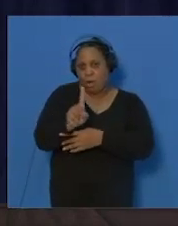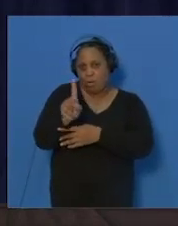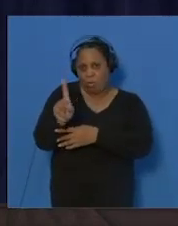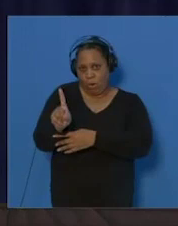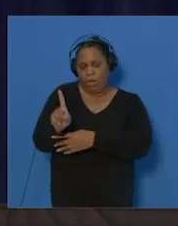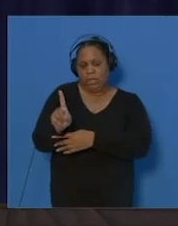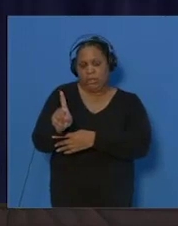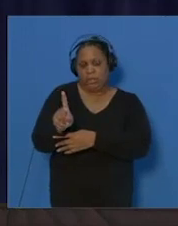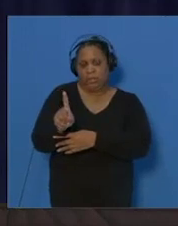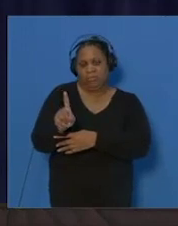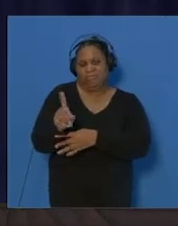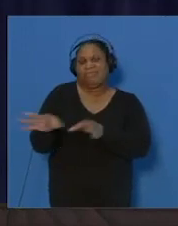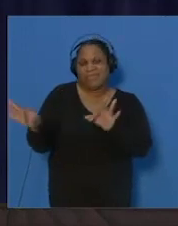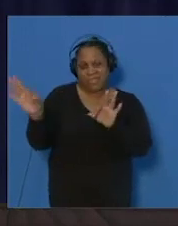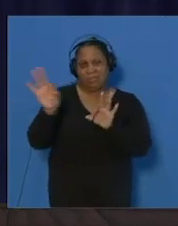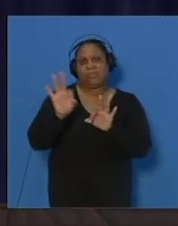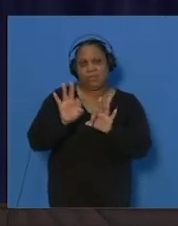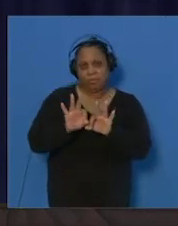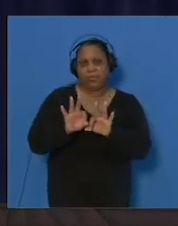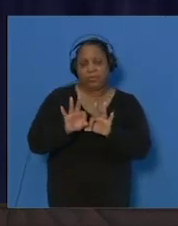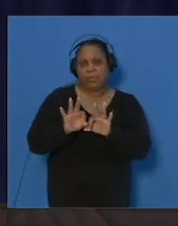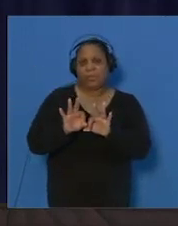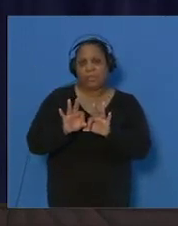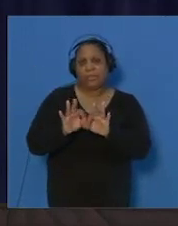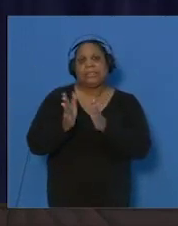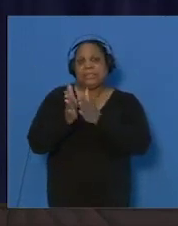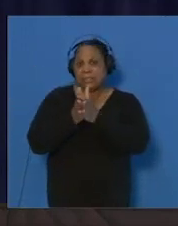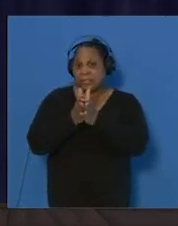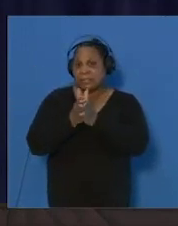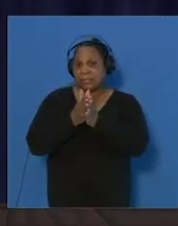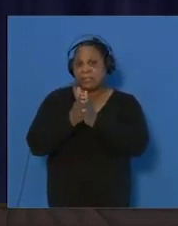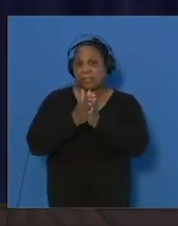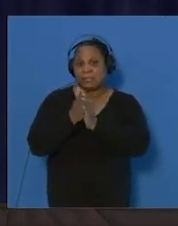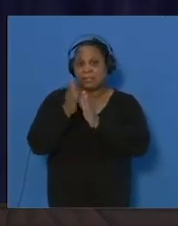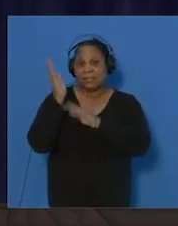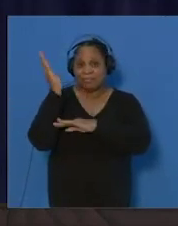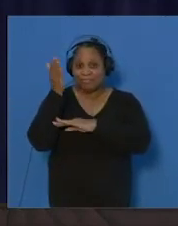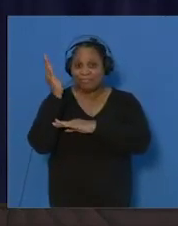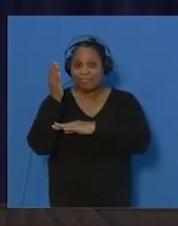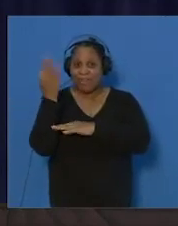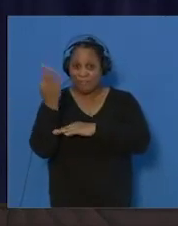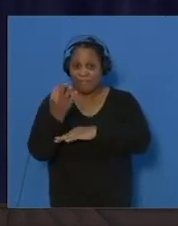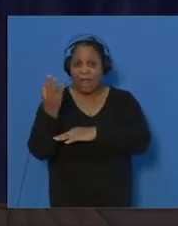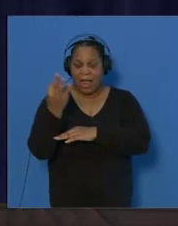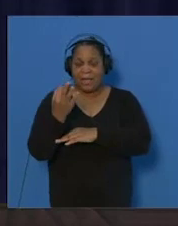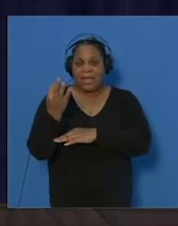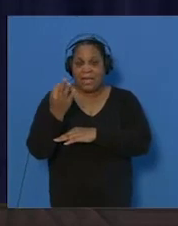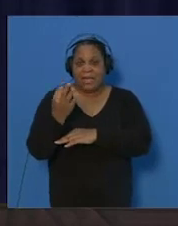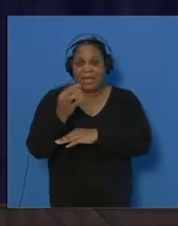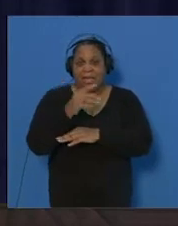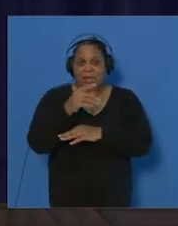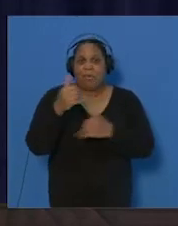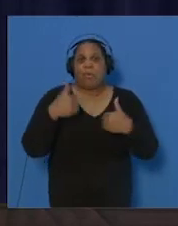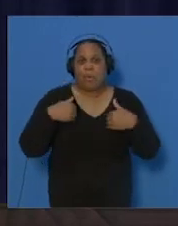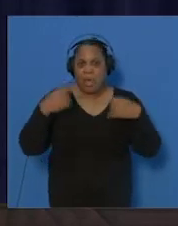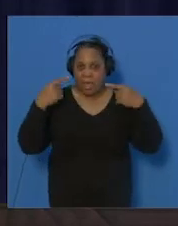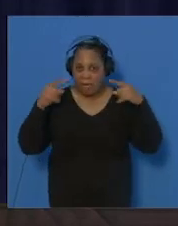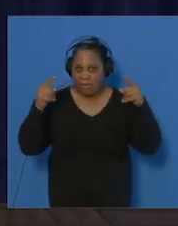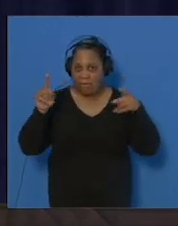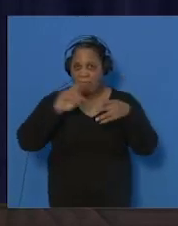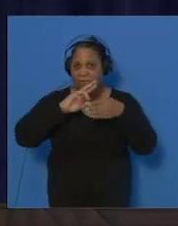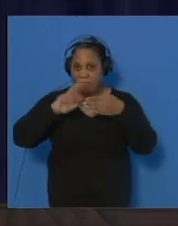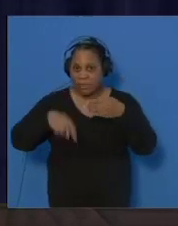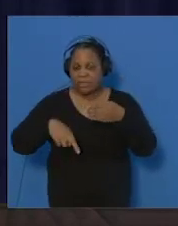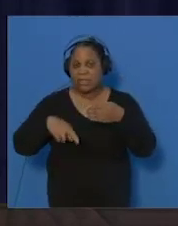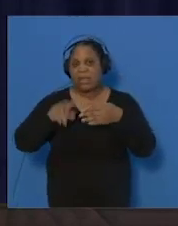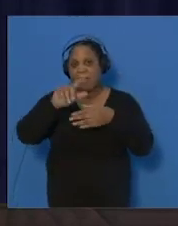543-1111. It is very important. I look forward to speaking with everyone on Friday, where we will have the outcomes and further news as